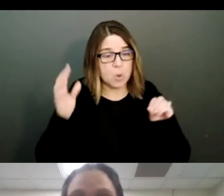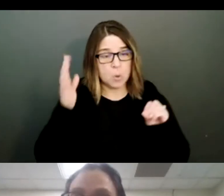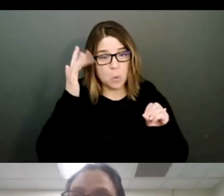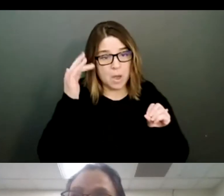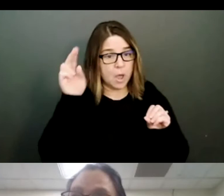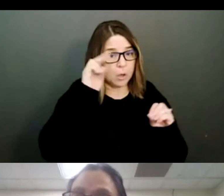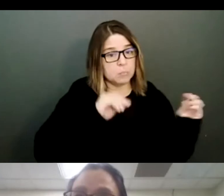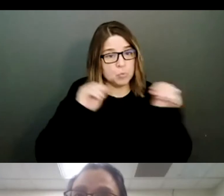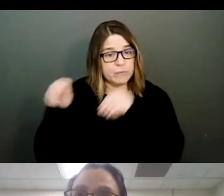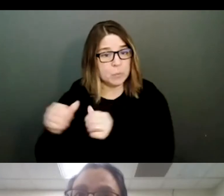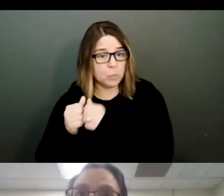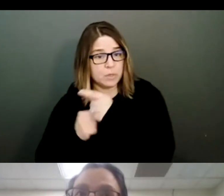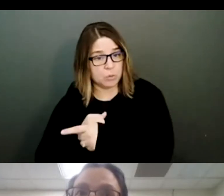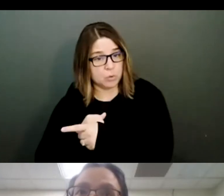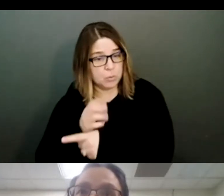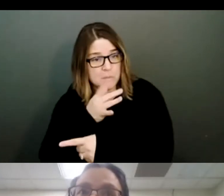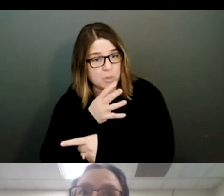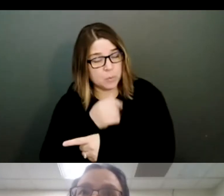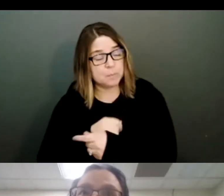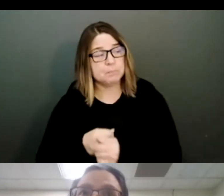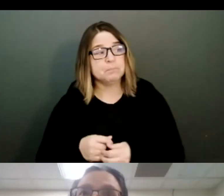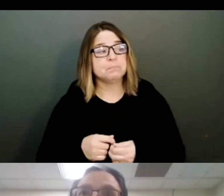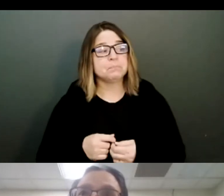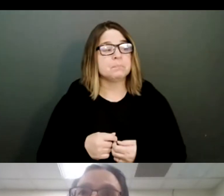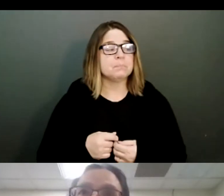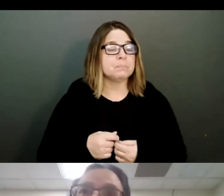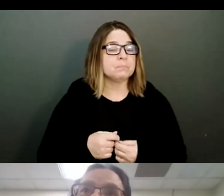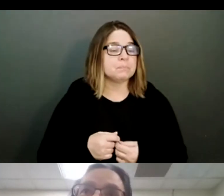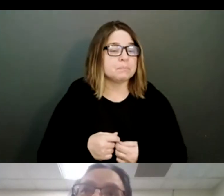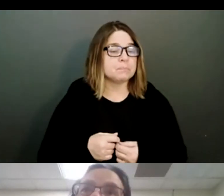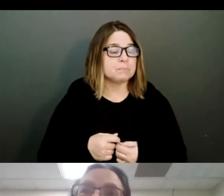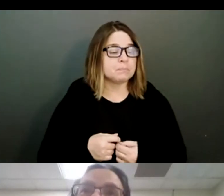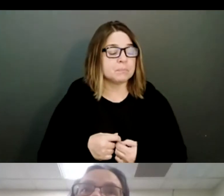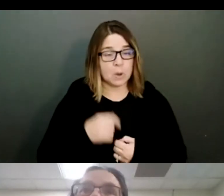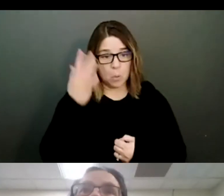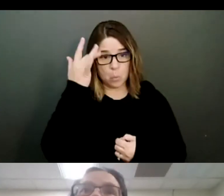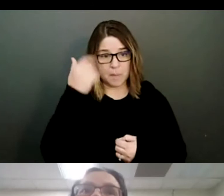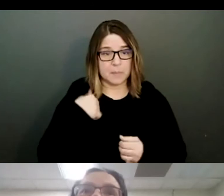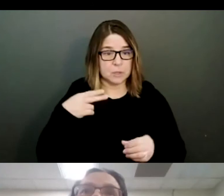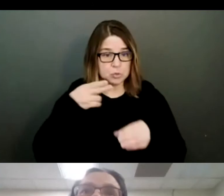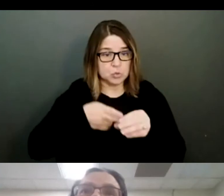So I think that what drew me into this was to let people know